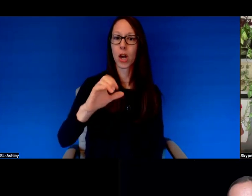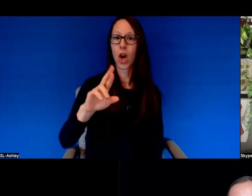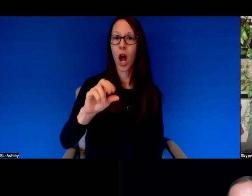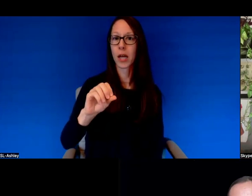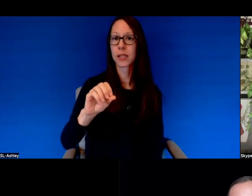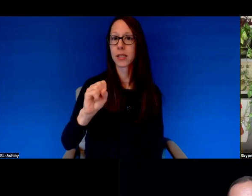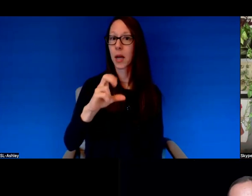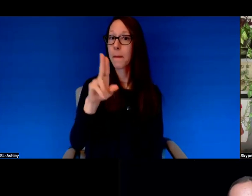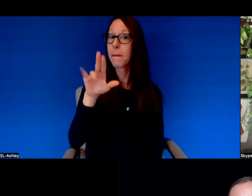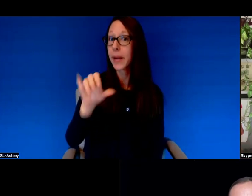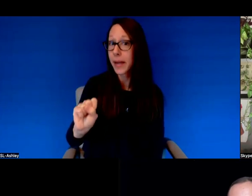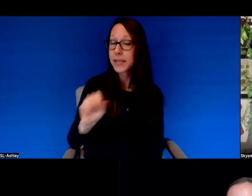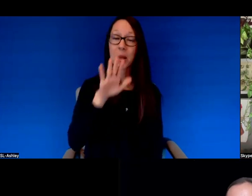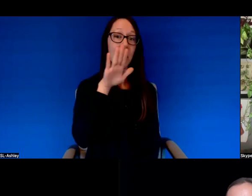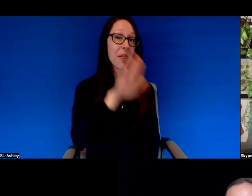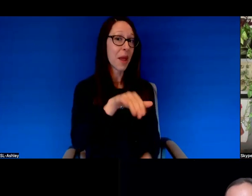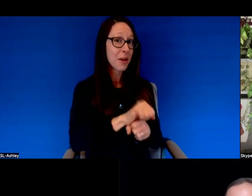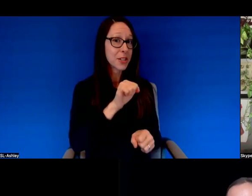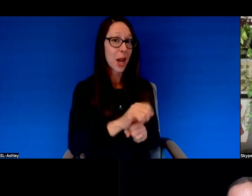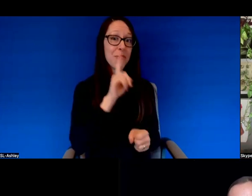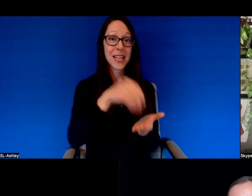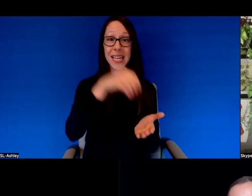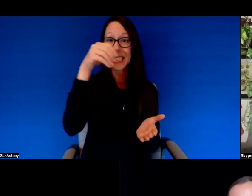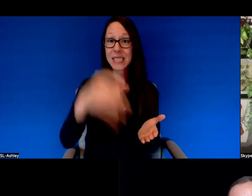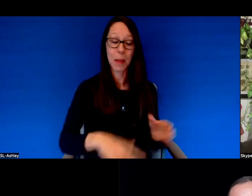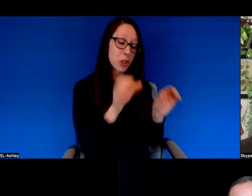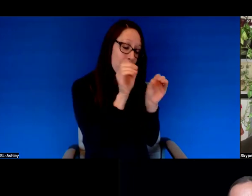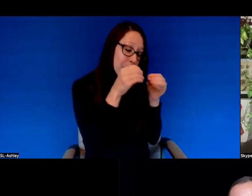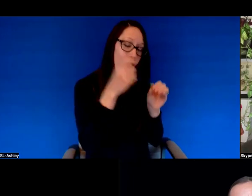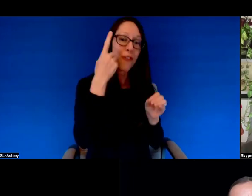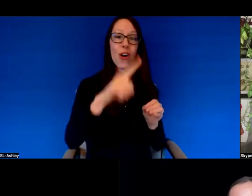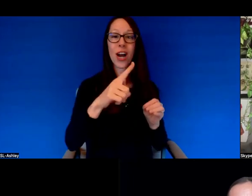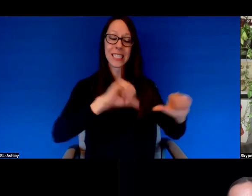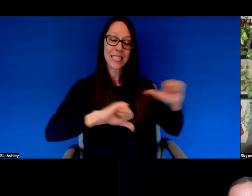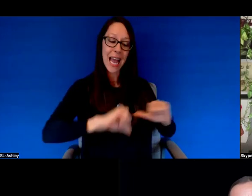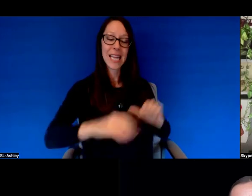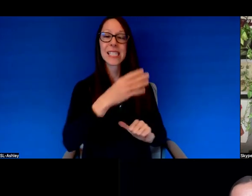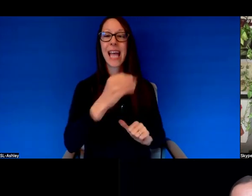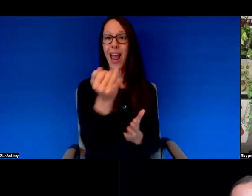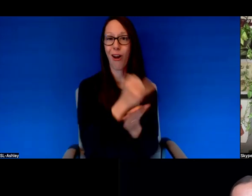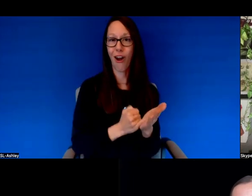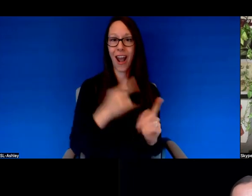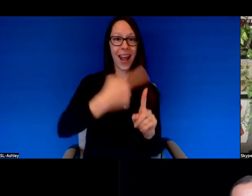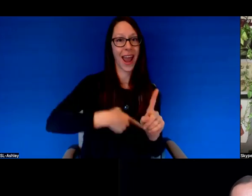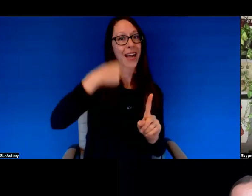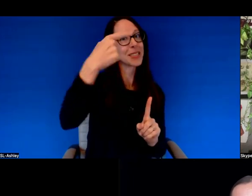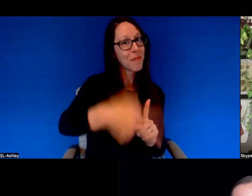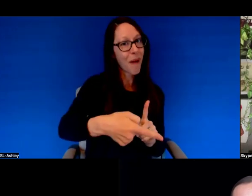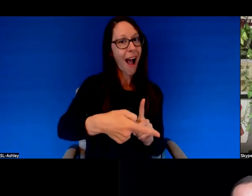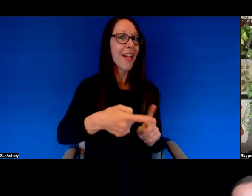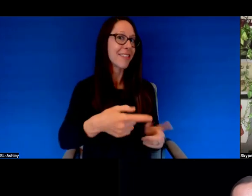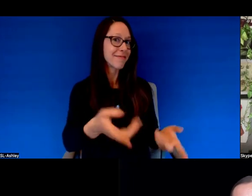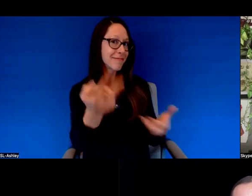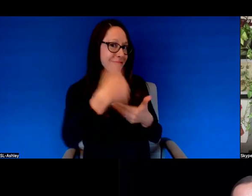is using very big, expensive microscopes to do science and art. So that'll be next month. Check it out. In